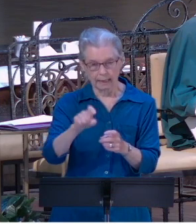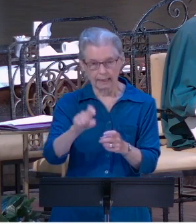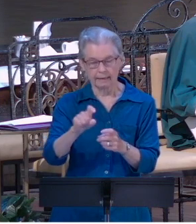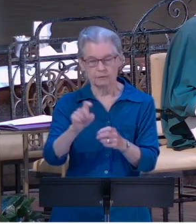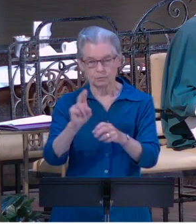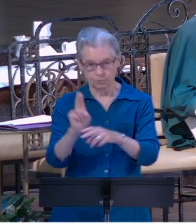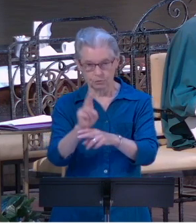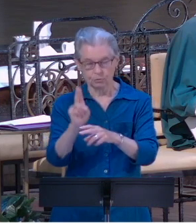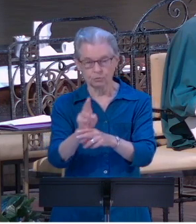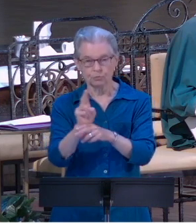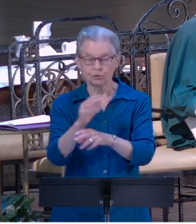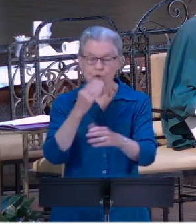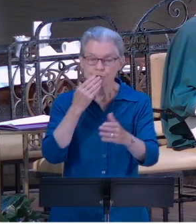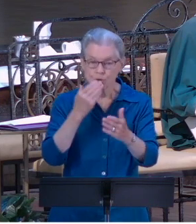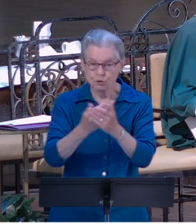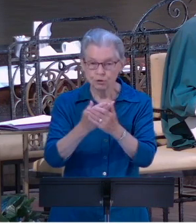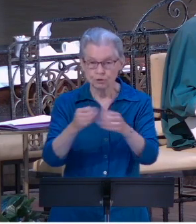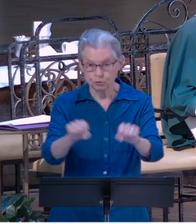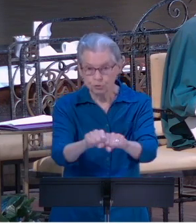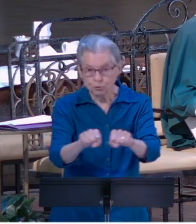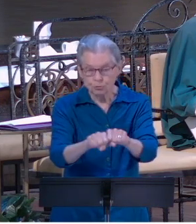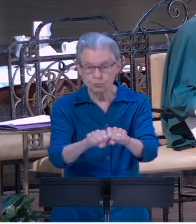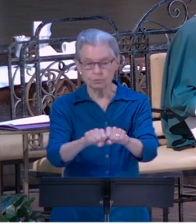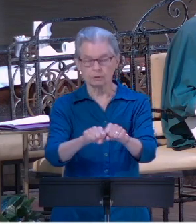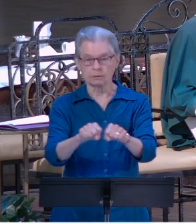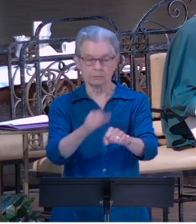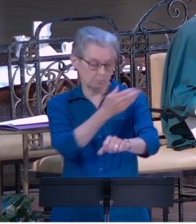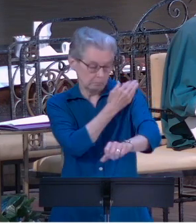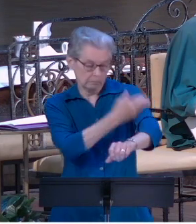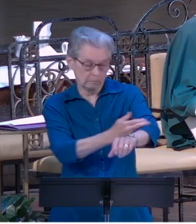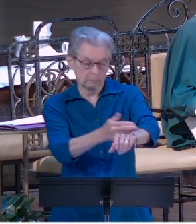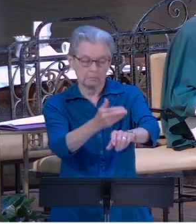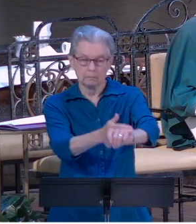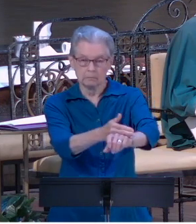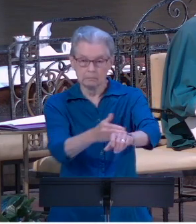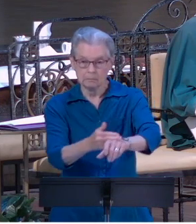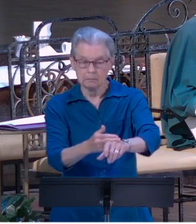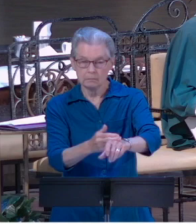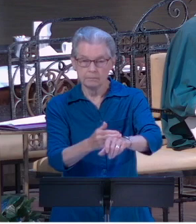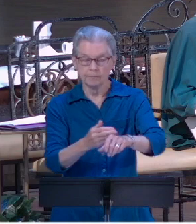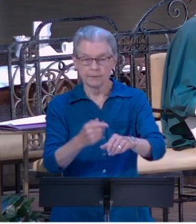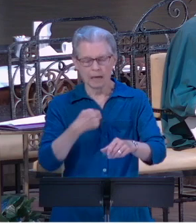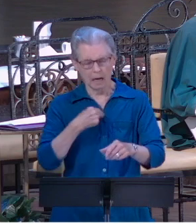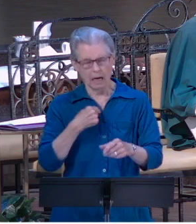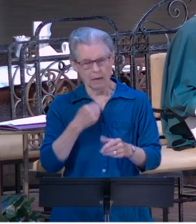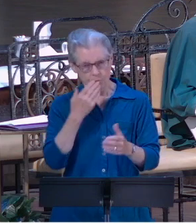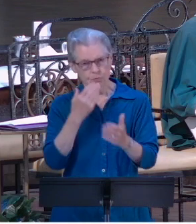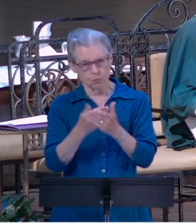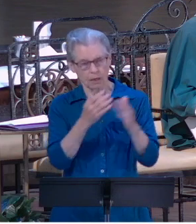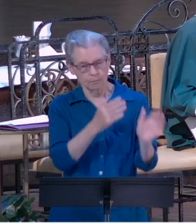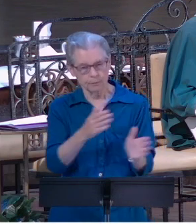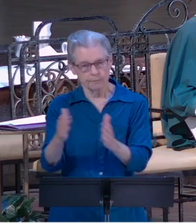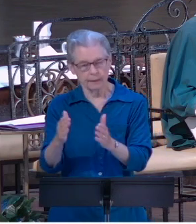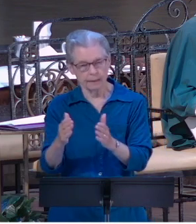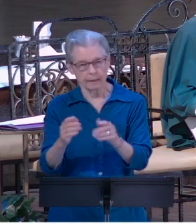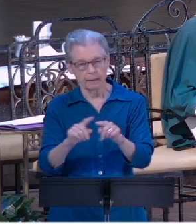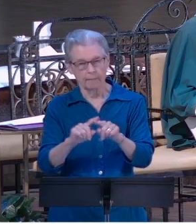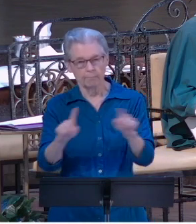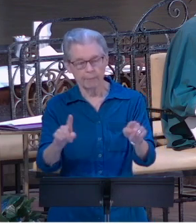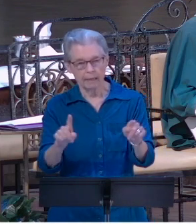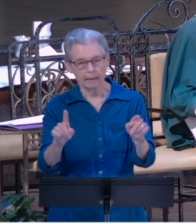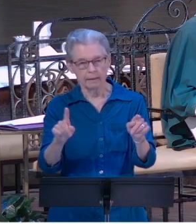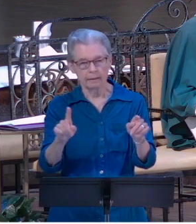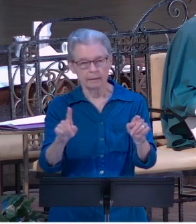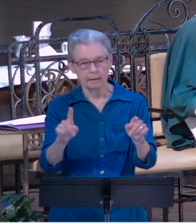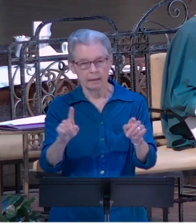and long-sleeve shirts. And although I felt well prepared, within 3 minutes of